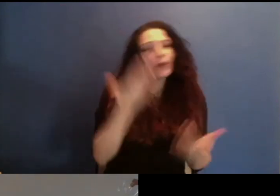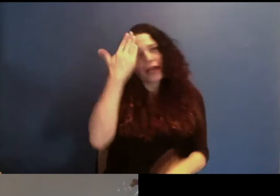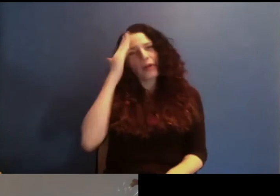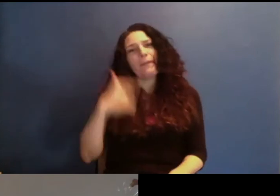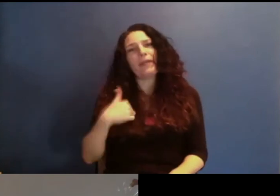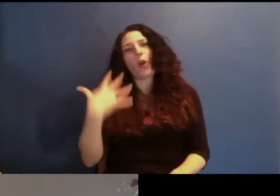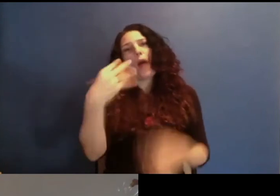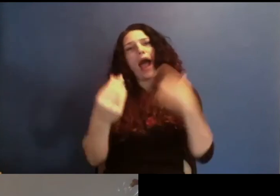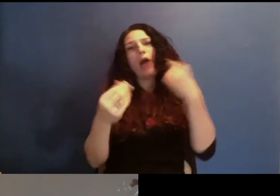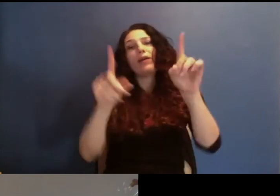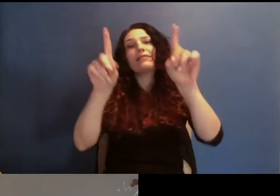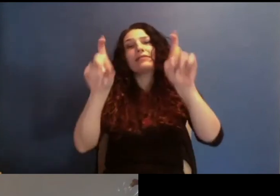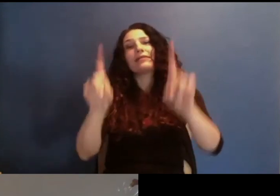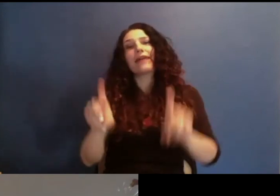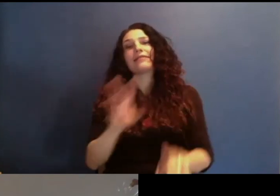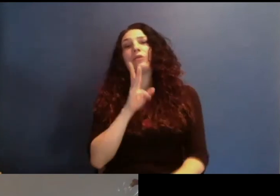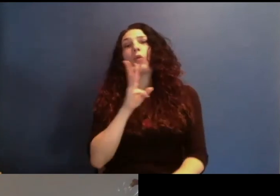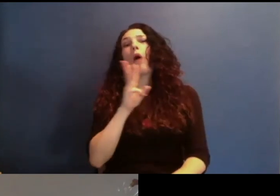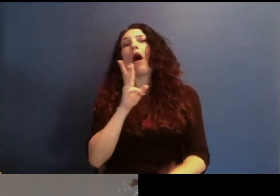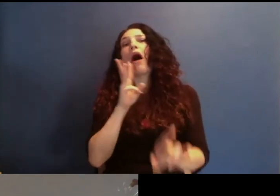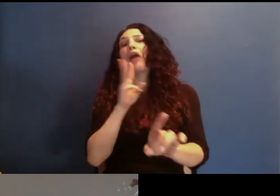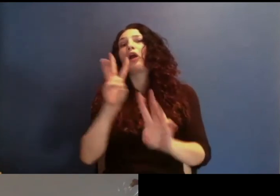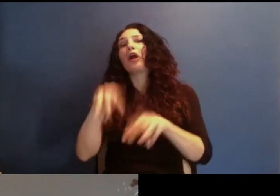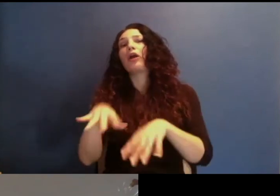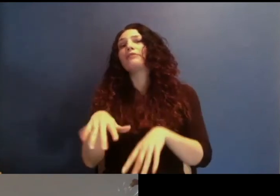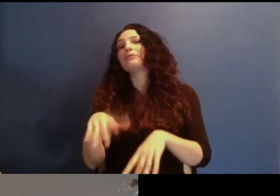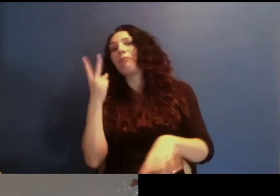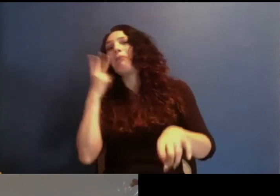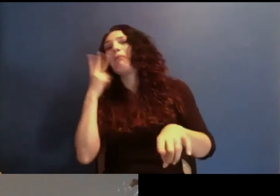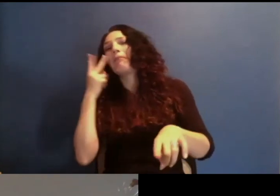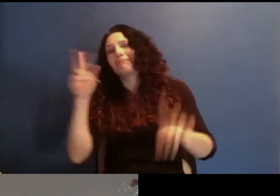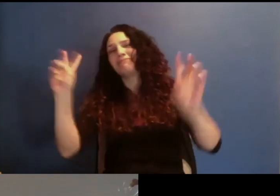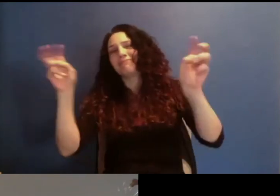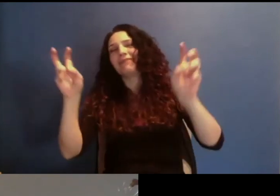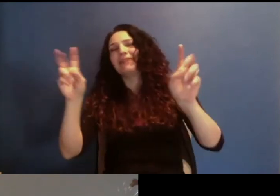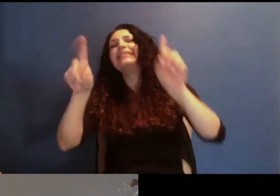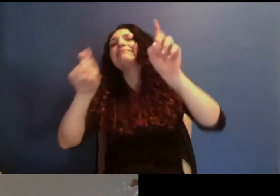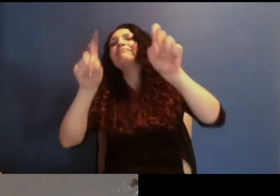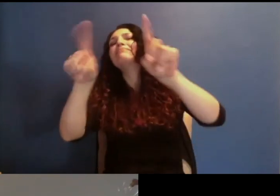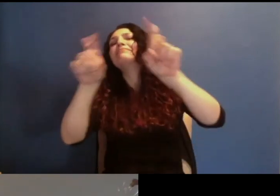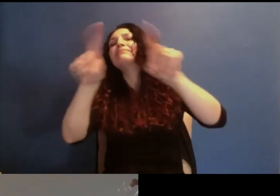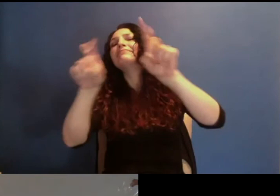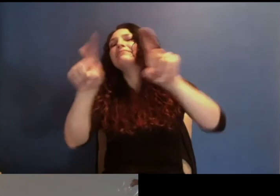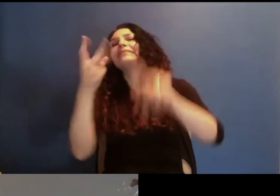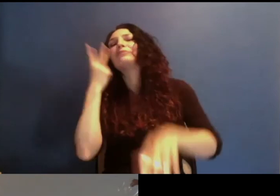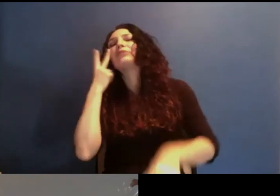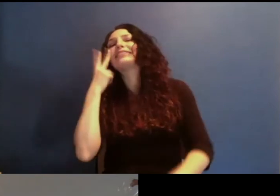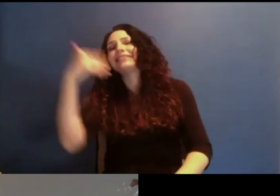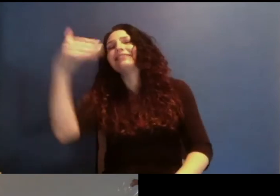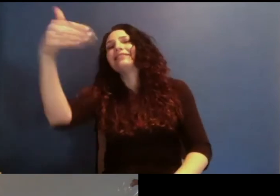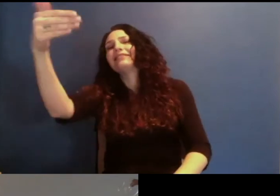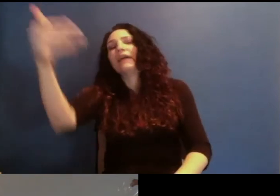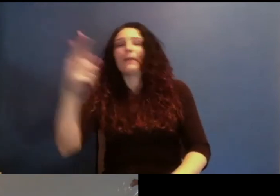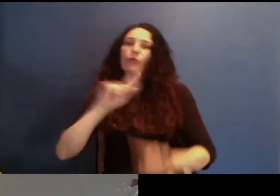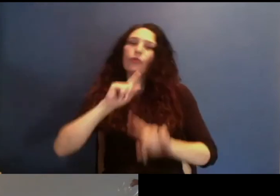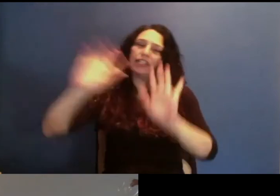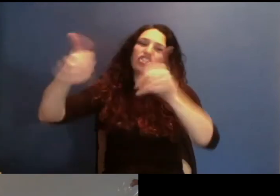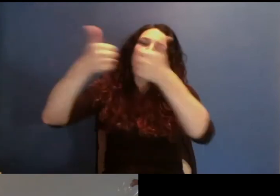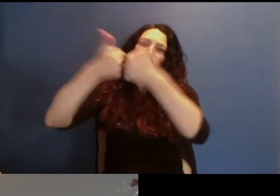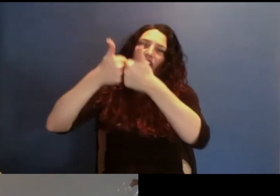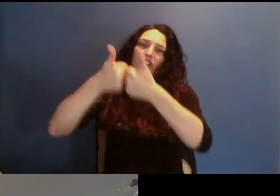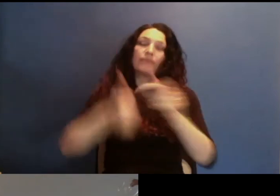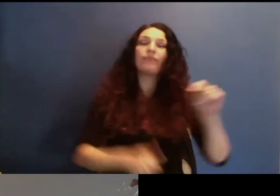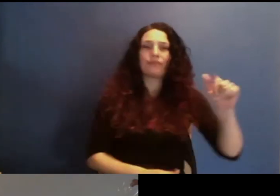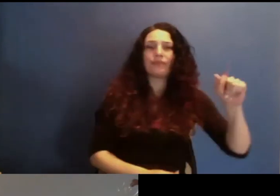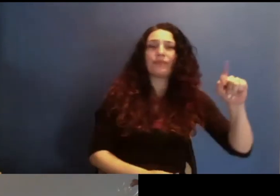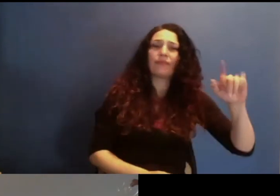imagine it's still kind of an uphill battle. Yeah, we'll get there. We'll get there because I still have a goal of being a lead on a show.